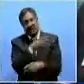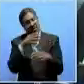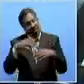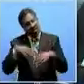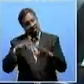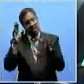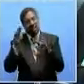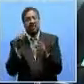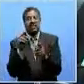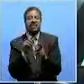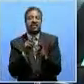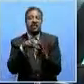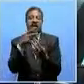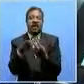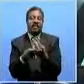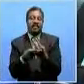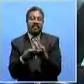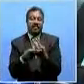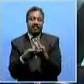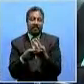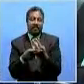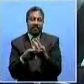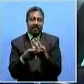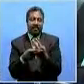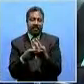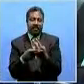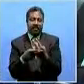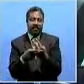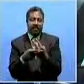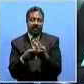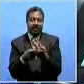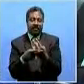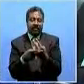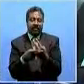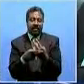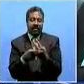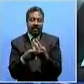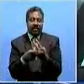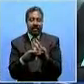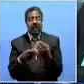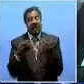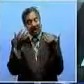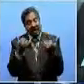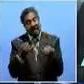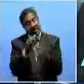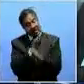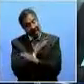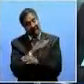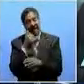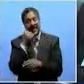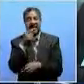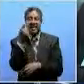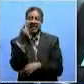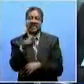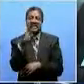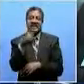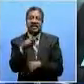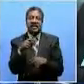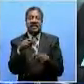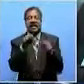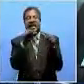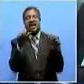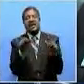program. The House may wish to note that Zambia is now in the green zone, with a sustained